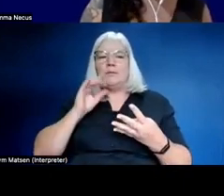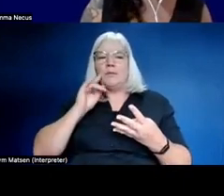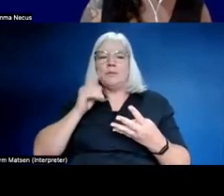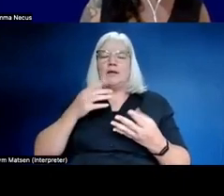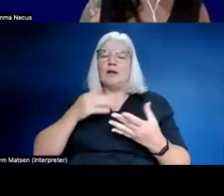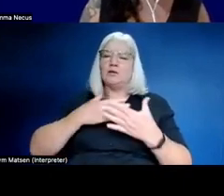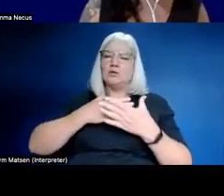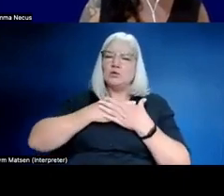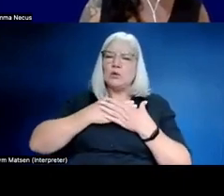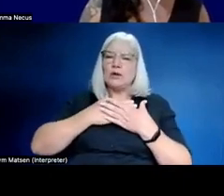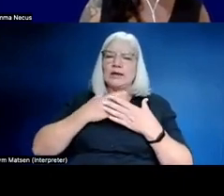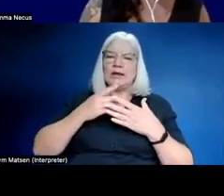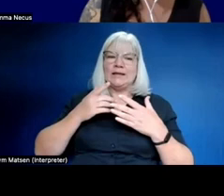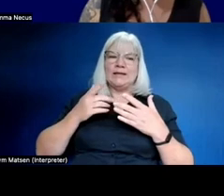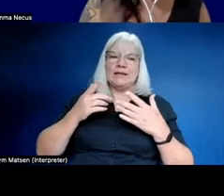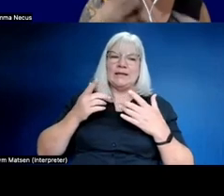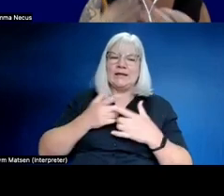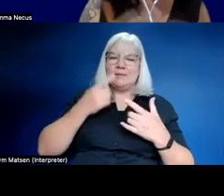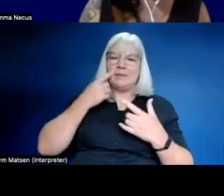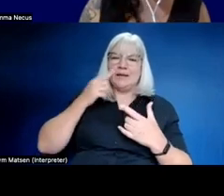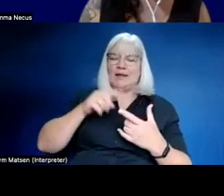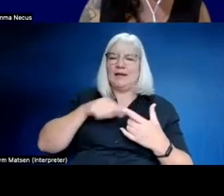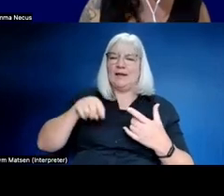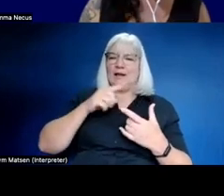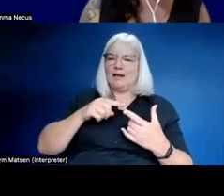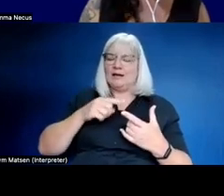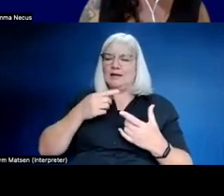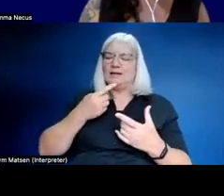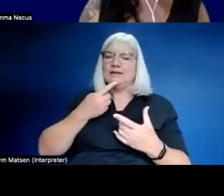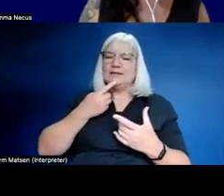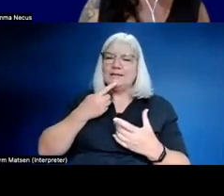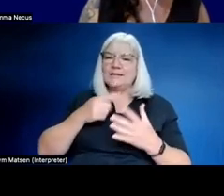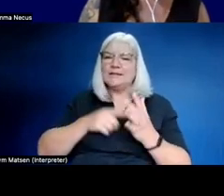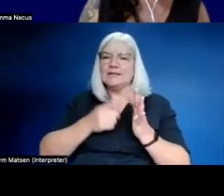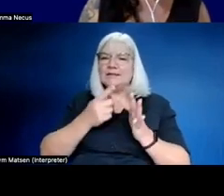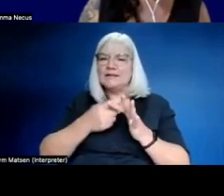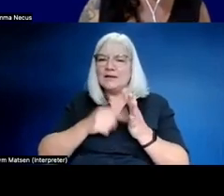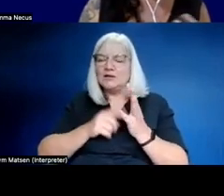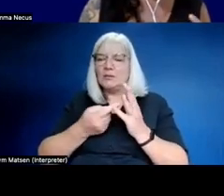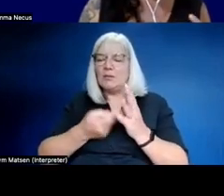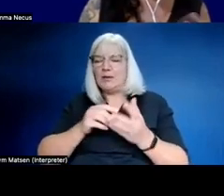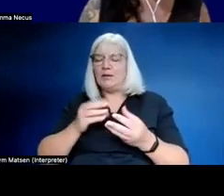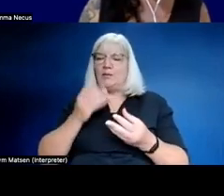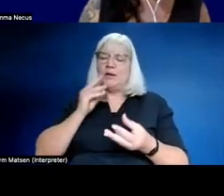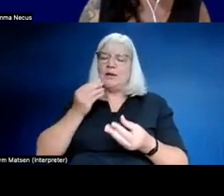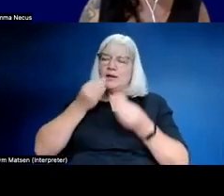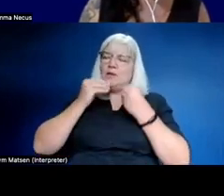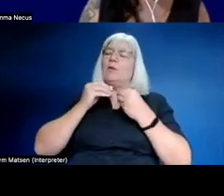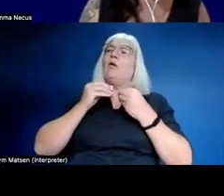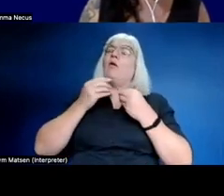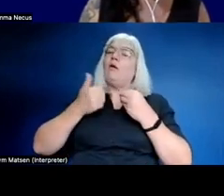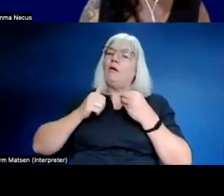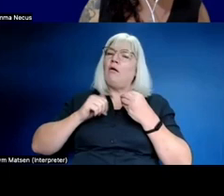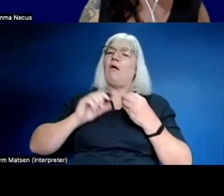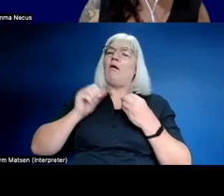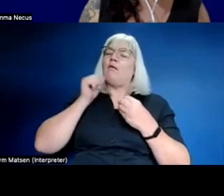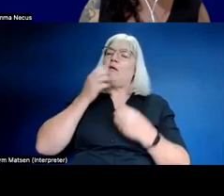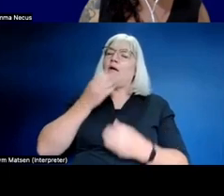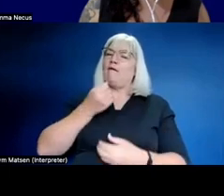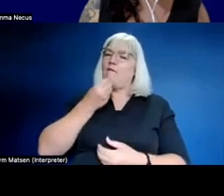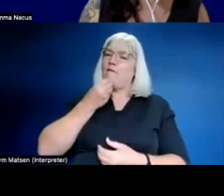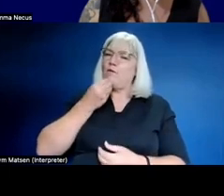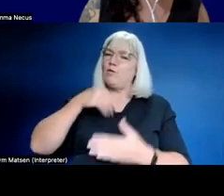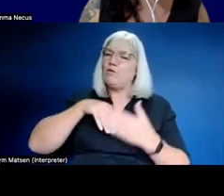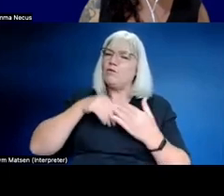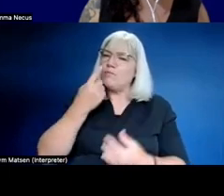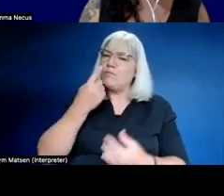the feedback it gives in her mouth means she is aware that it's there more. And we're going to look at safety and managing her choking risks with